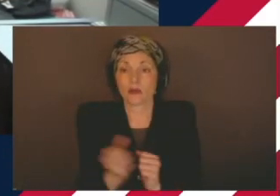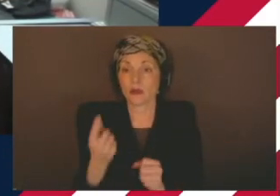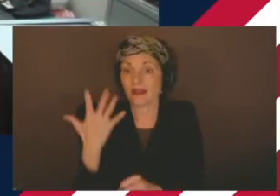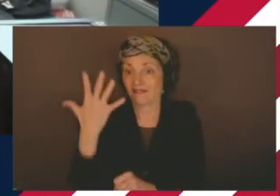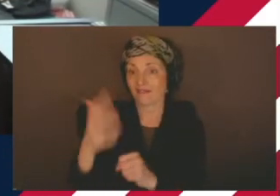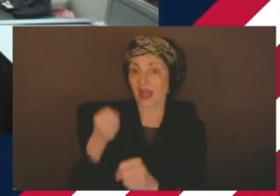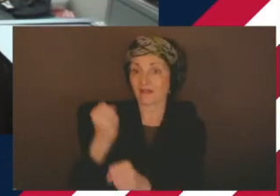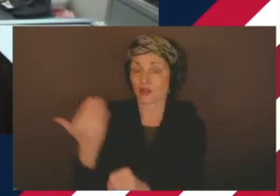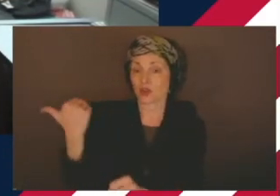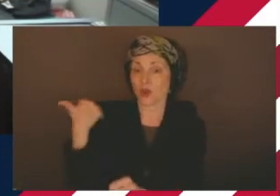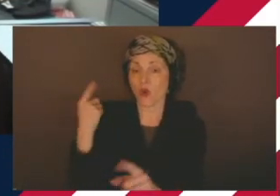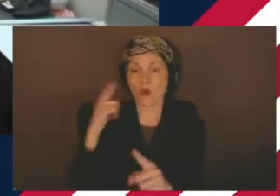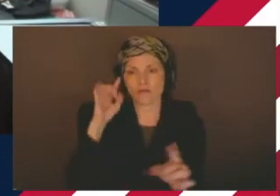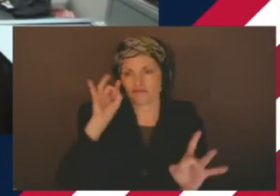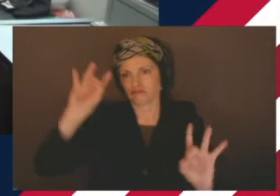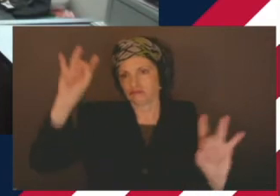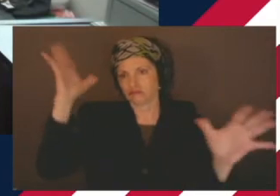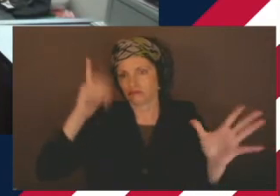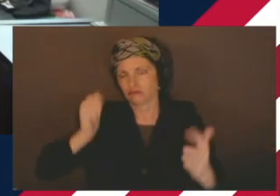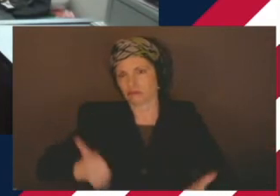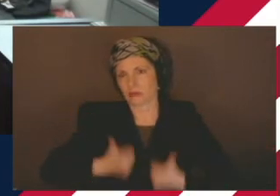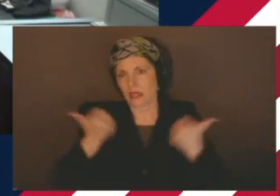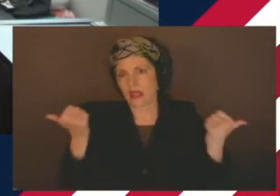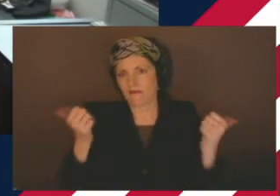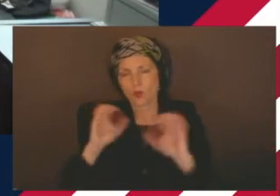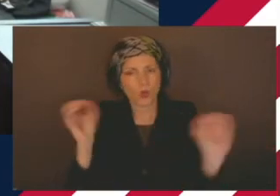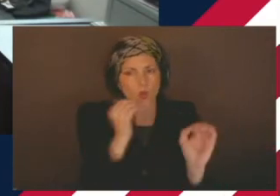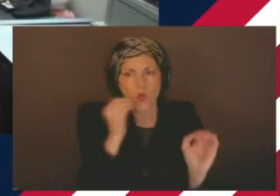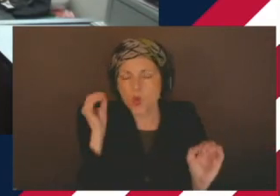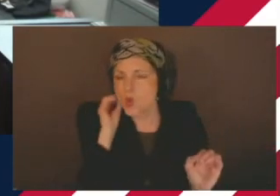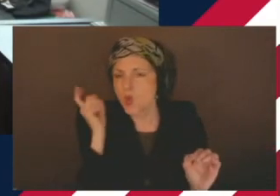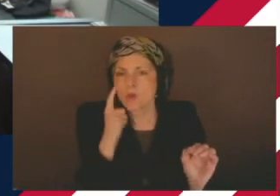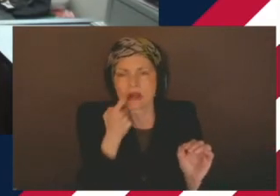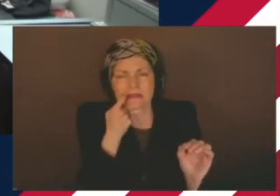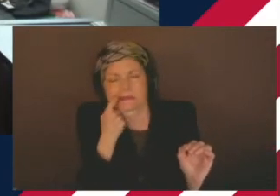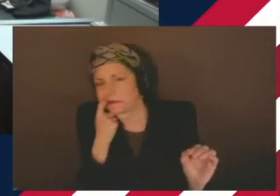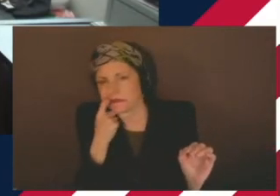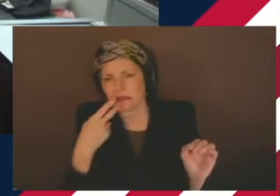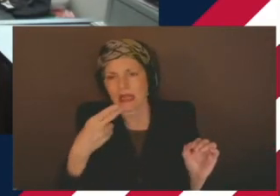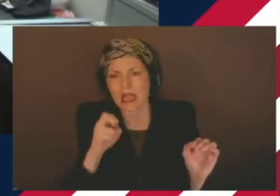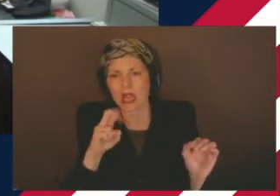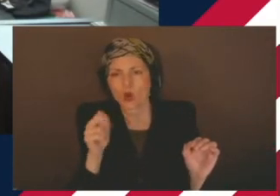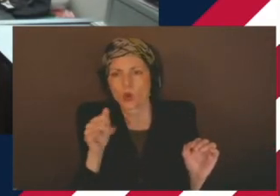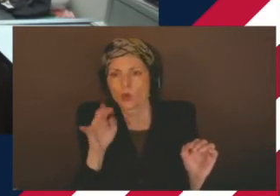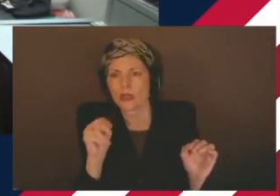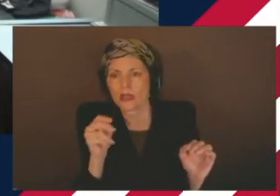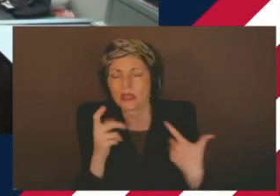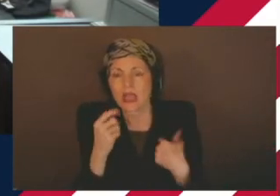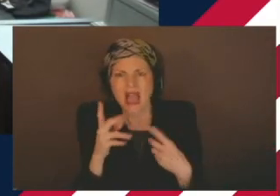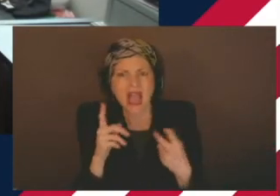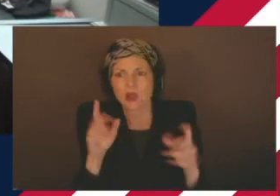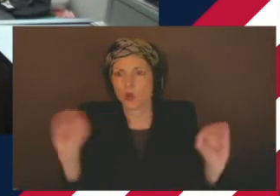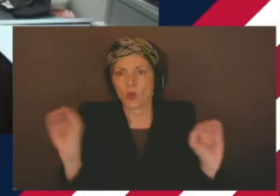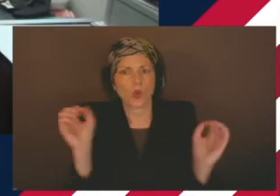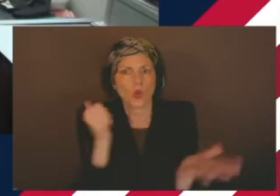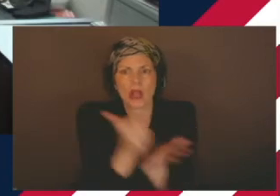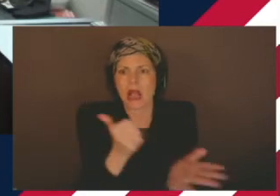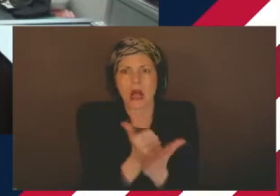heroin, and desperate for help. I knocked on every single door in my community, going from